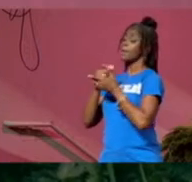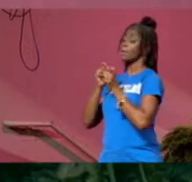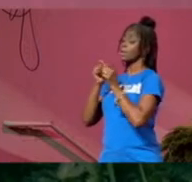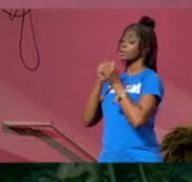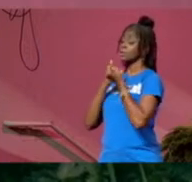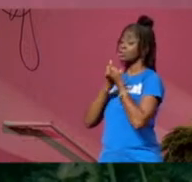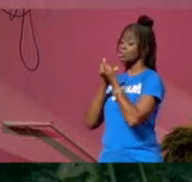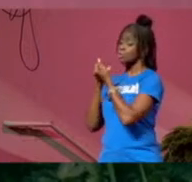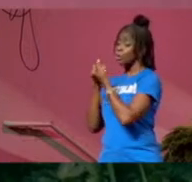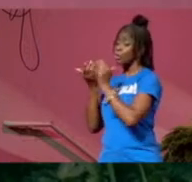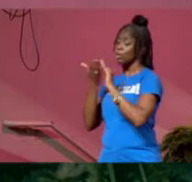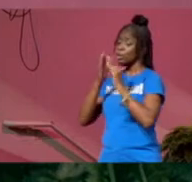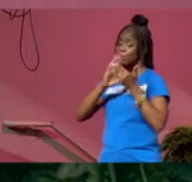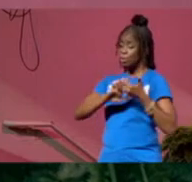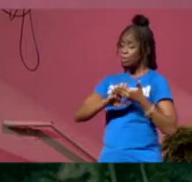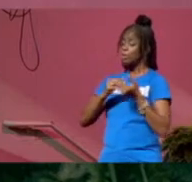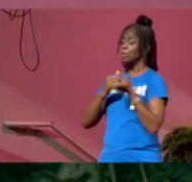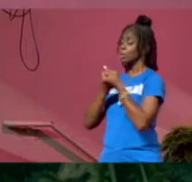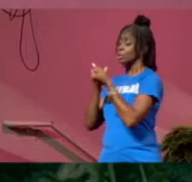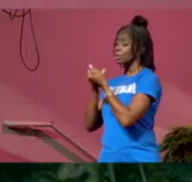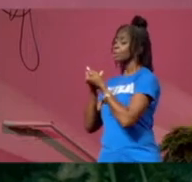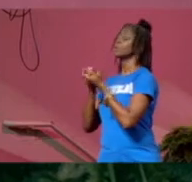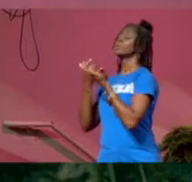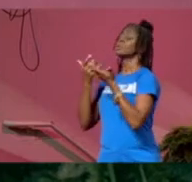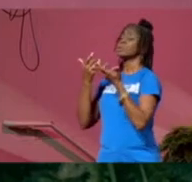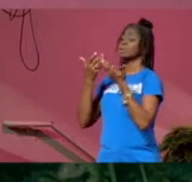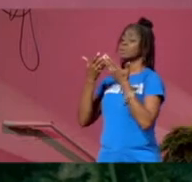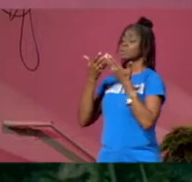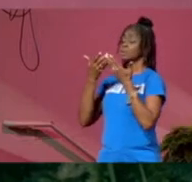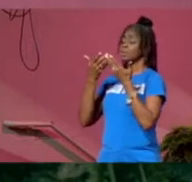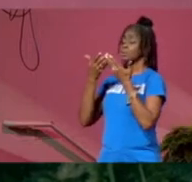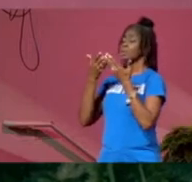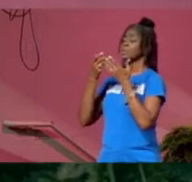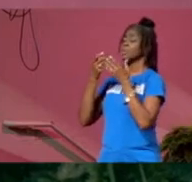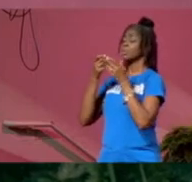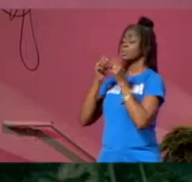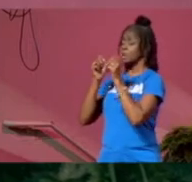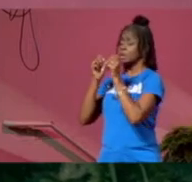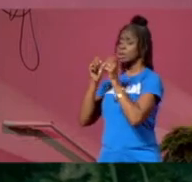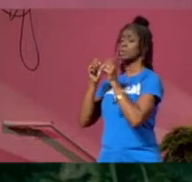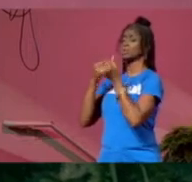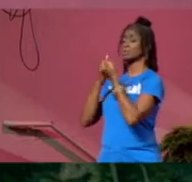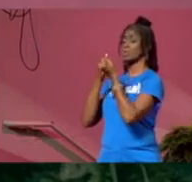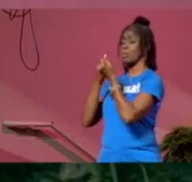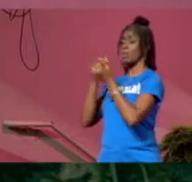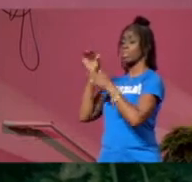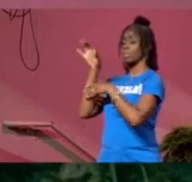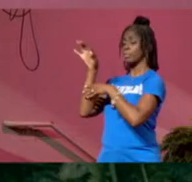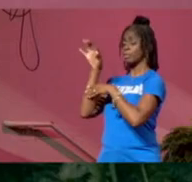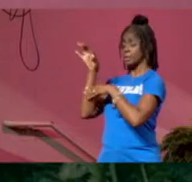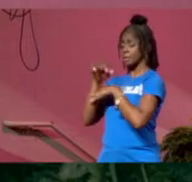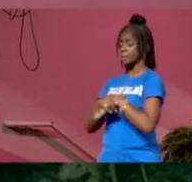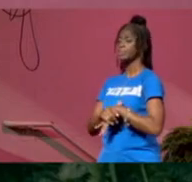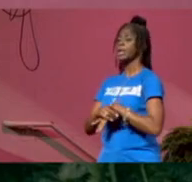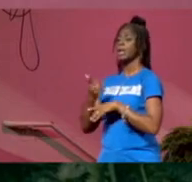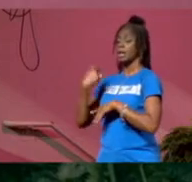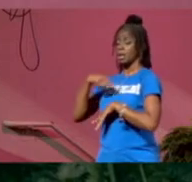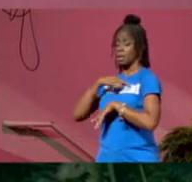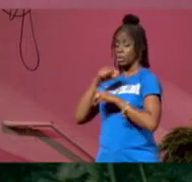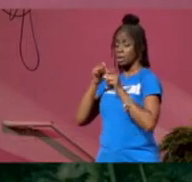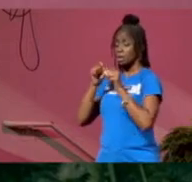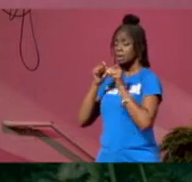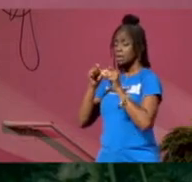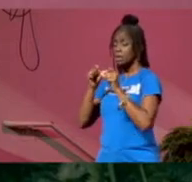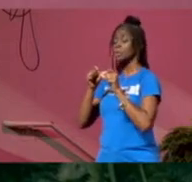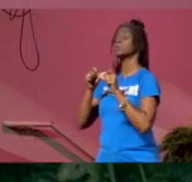poor and the spread of the gospel of justice to all nations. Lord, as we sow today, we trust that you are able to give it back to us, good